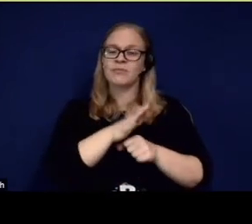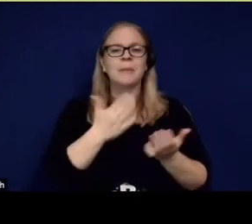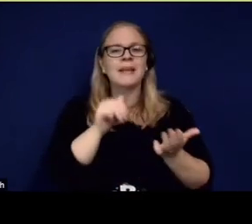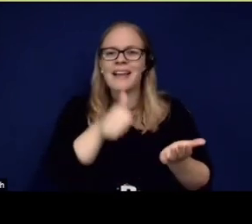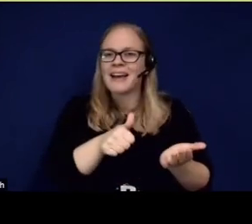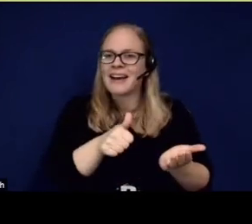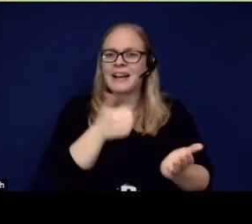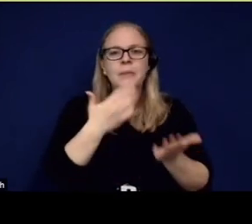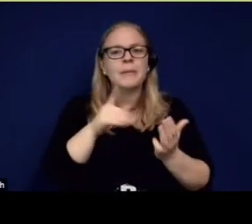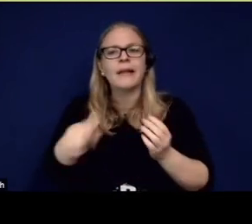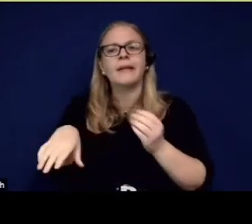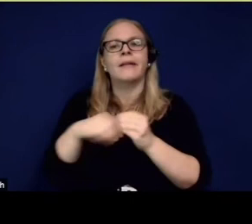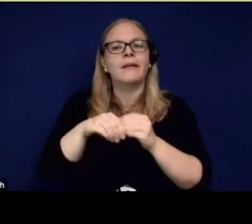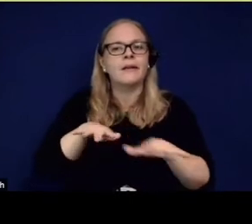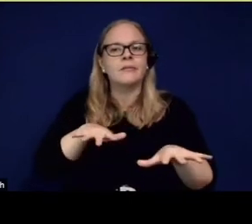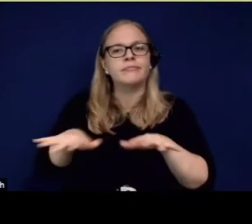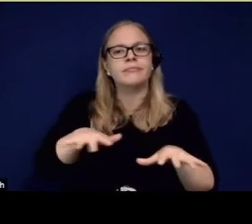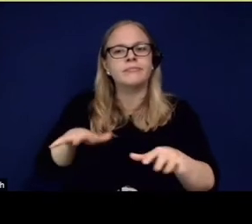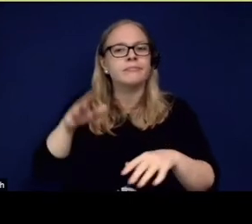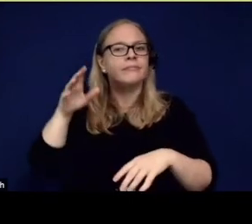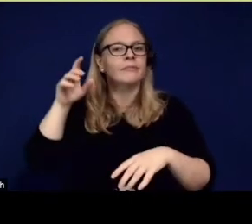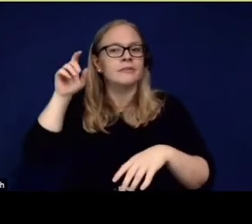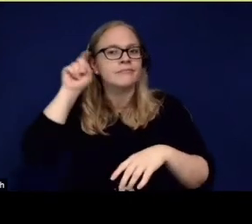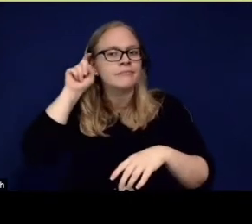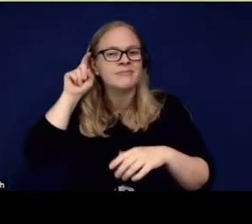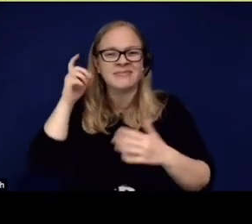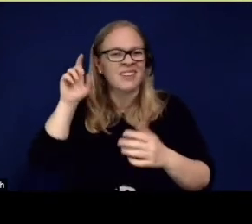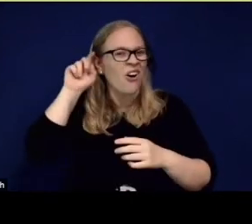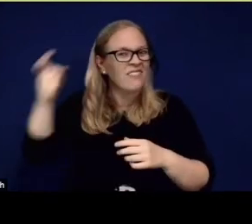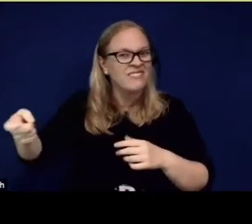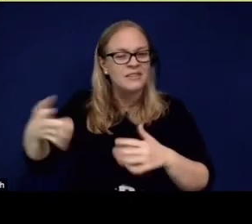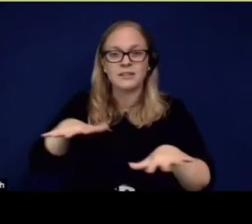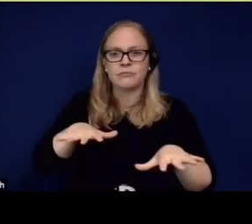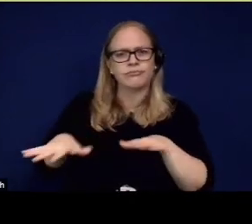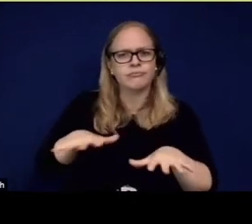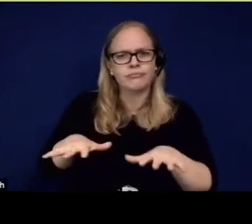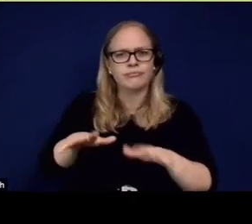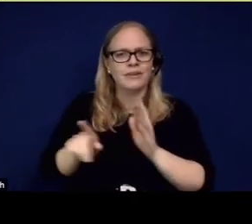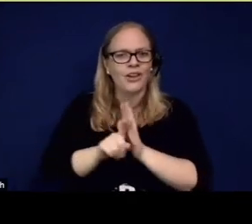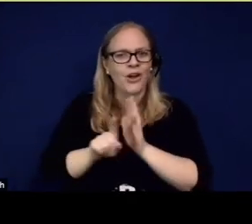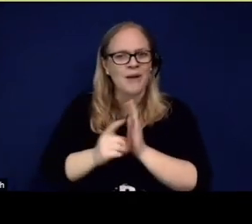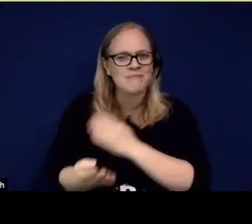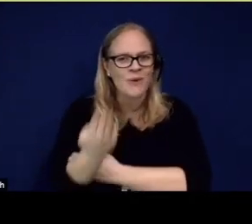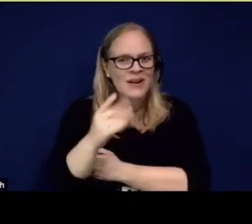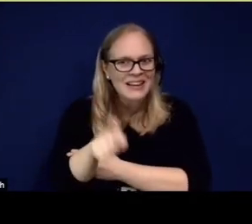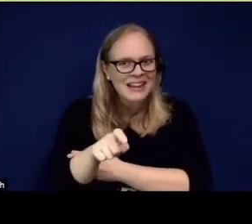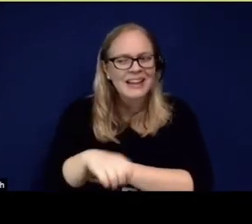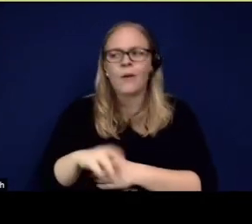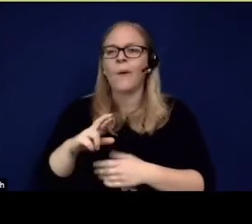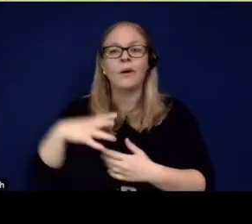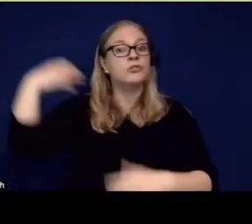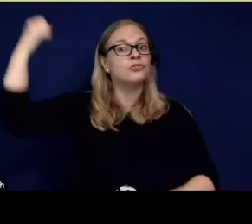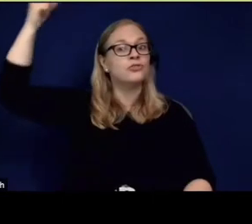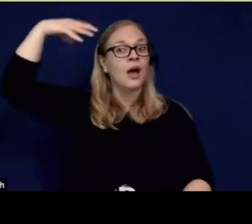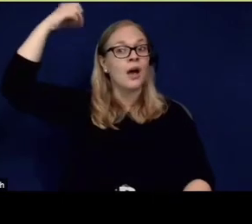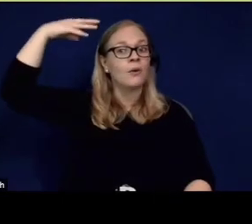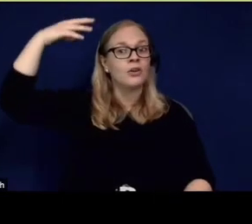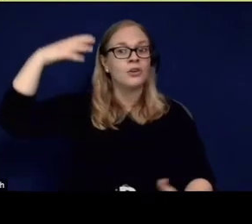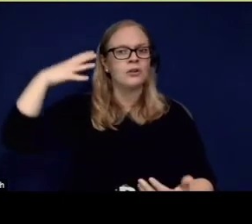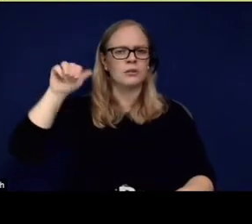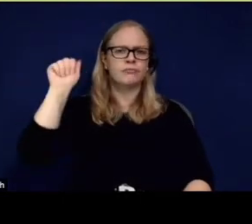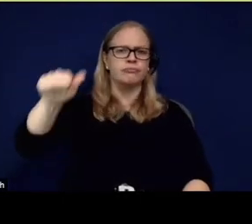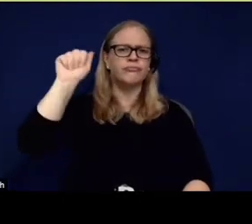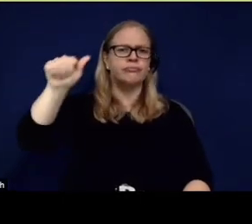up to an alarm because you have to take off your hearing aid, hearing a door knock when you're in a shower, and so you know to get out as soon as you need